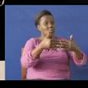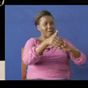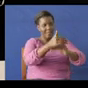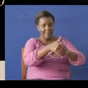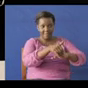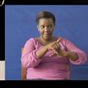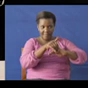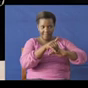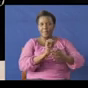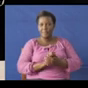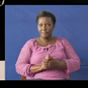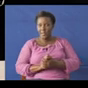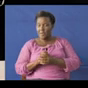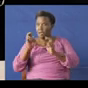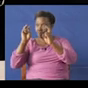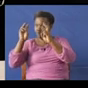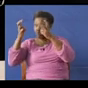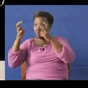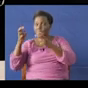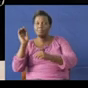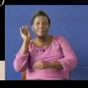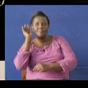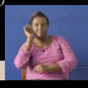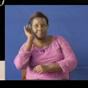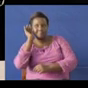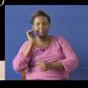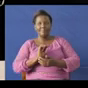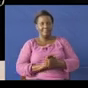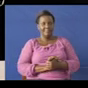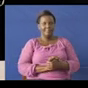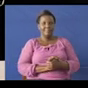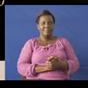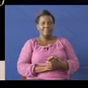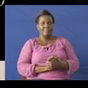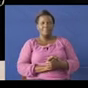in English language, specifically on listening.